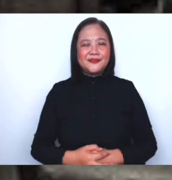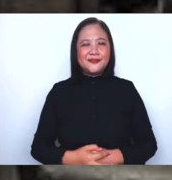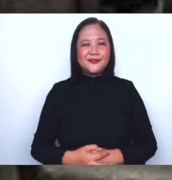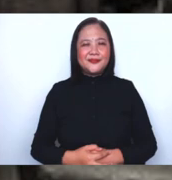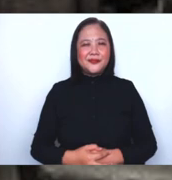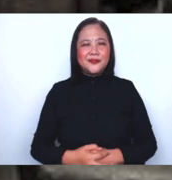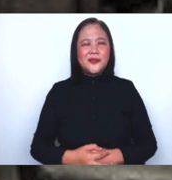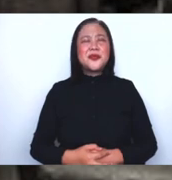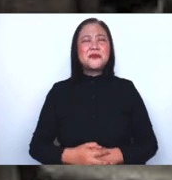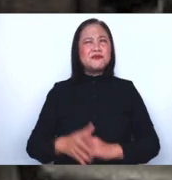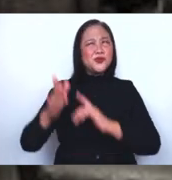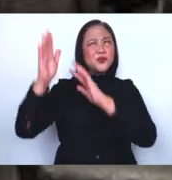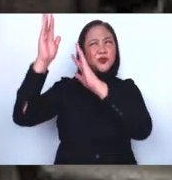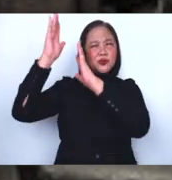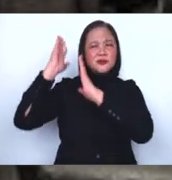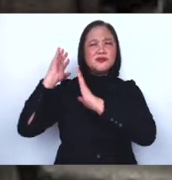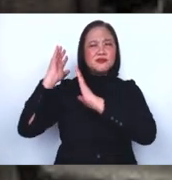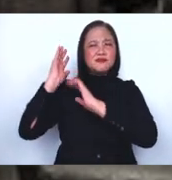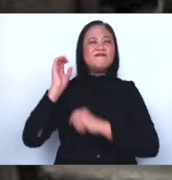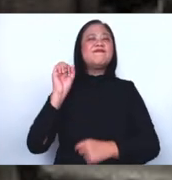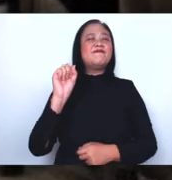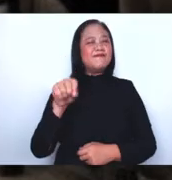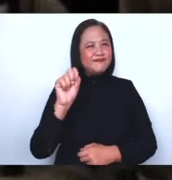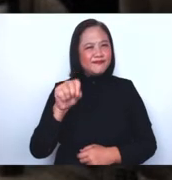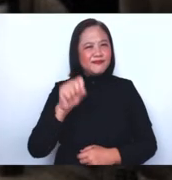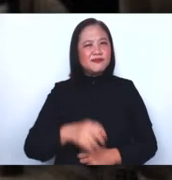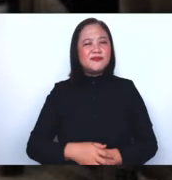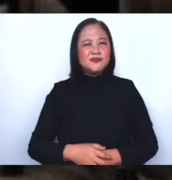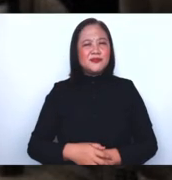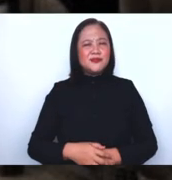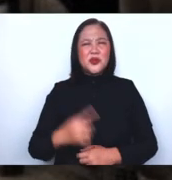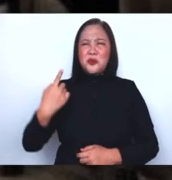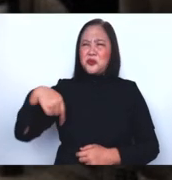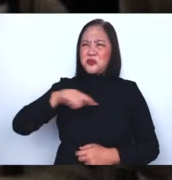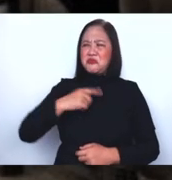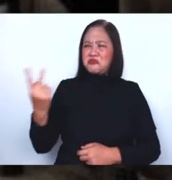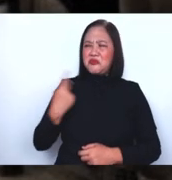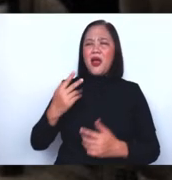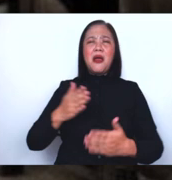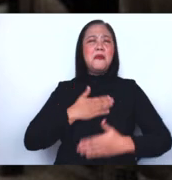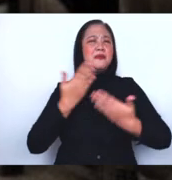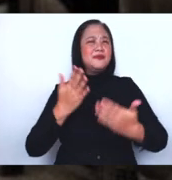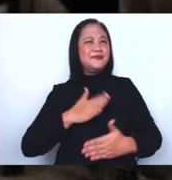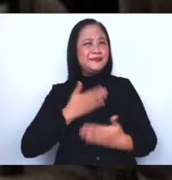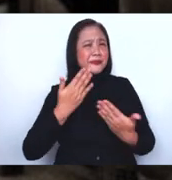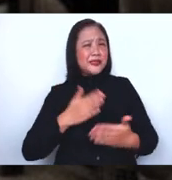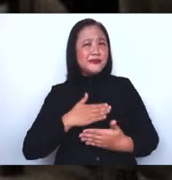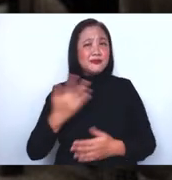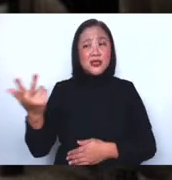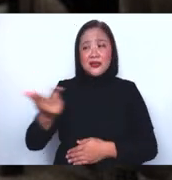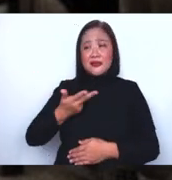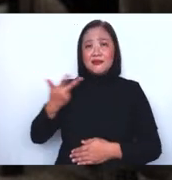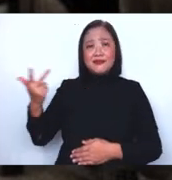The old days? Yes. How happy we were. Just the three of